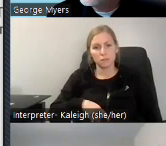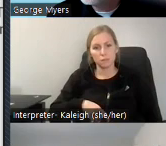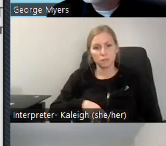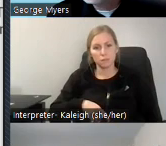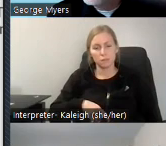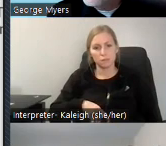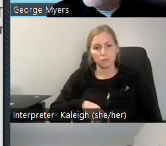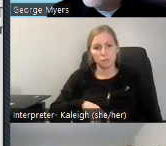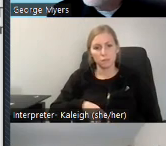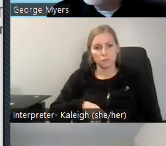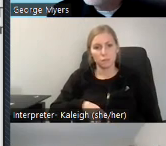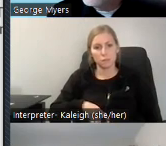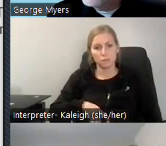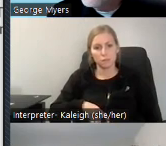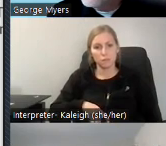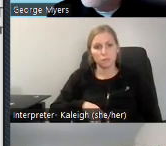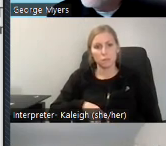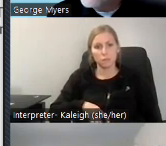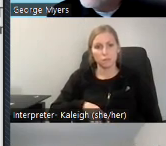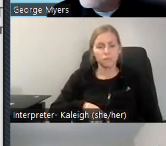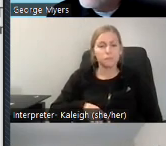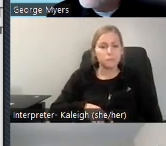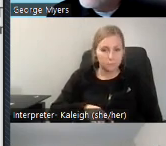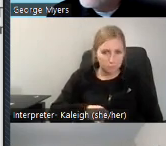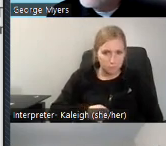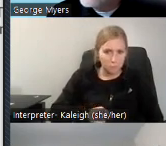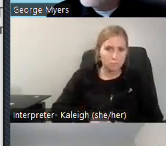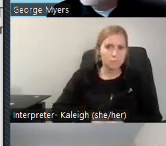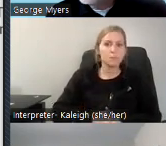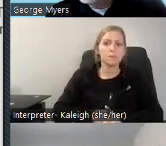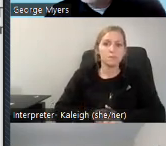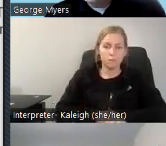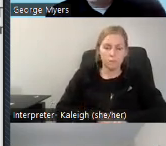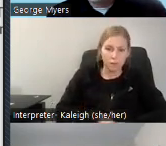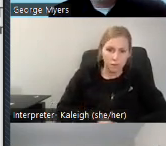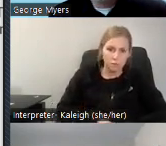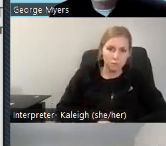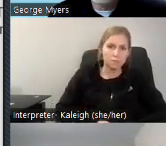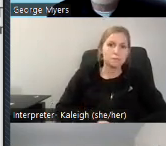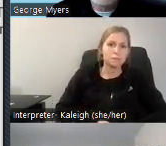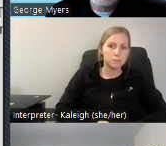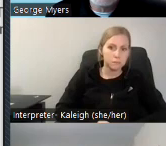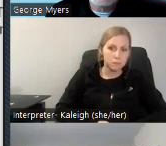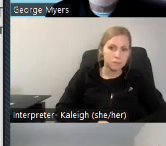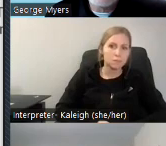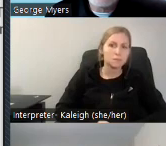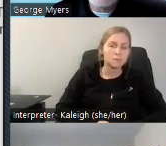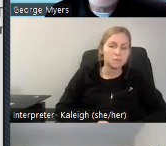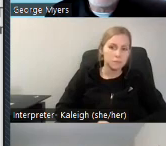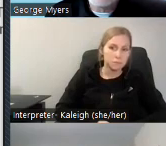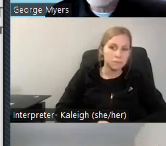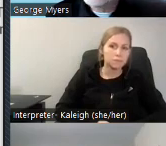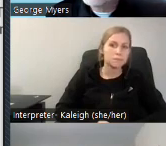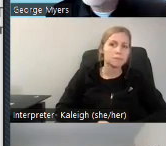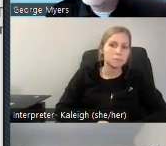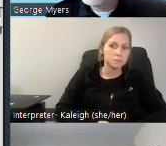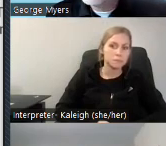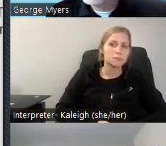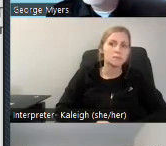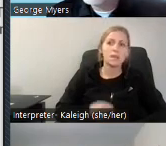already. So I just take 2 minutes or less and